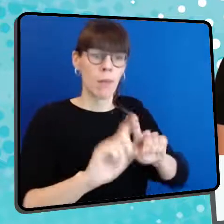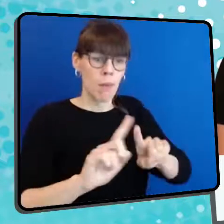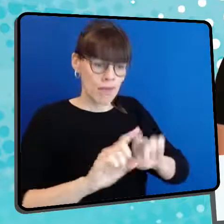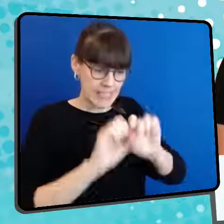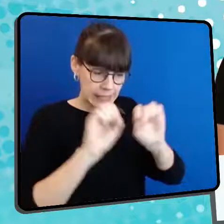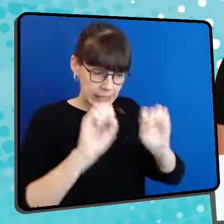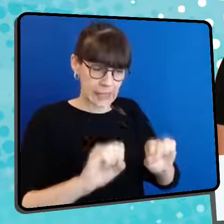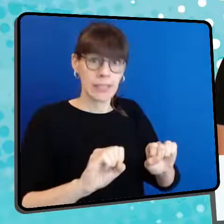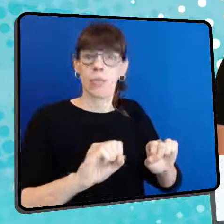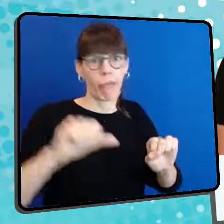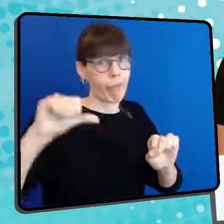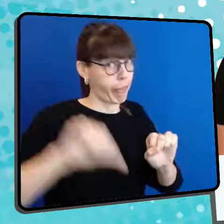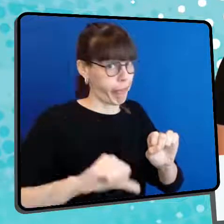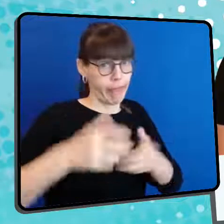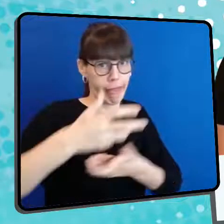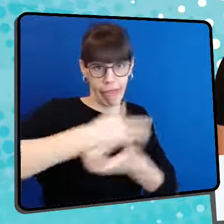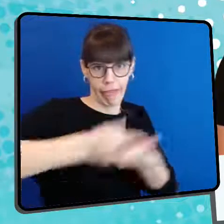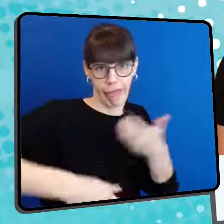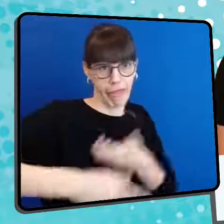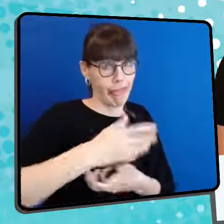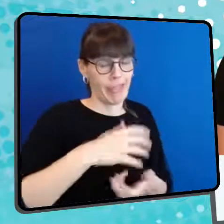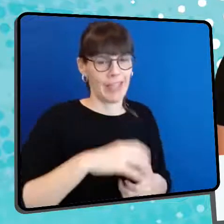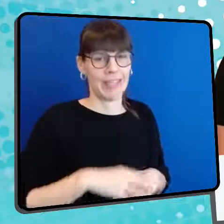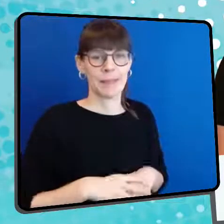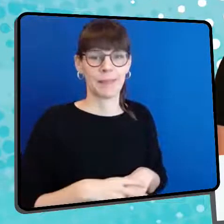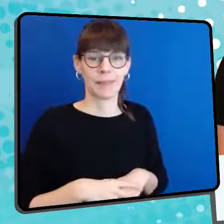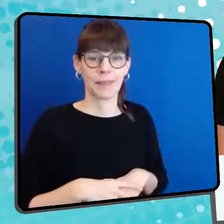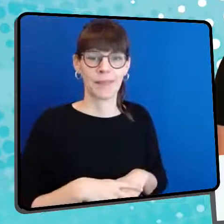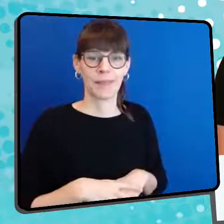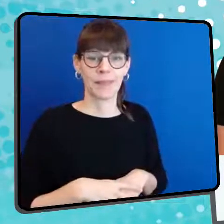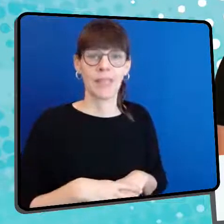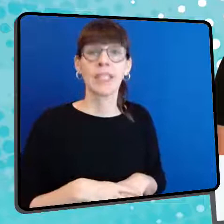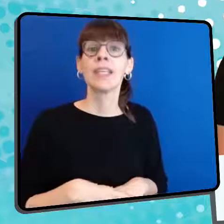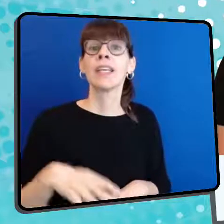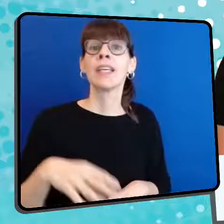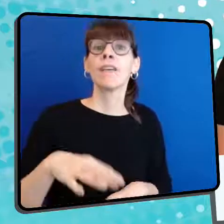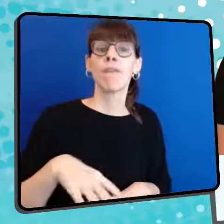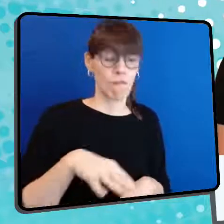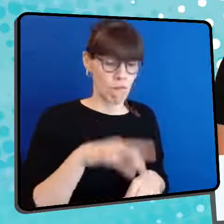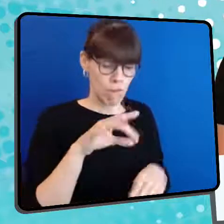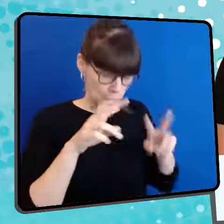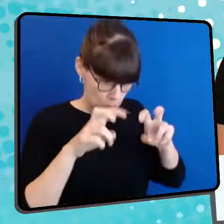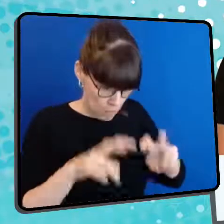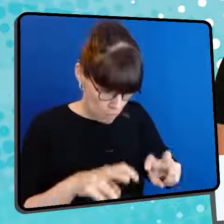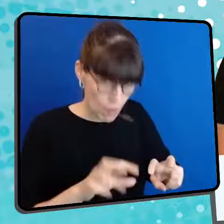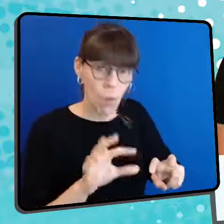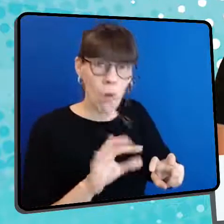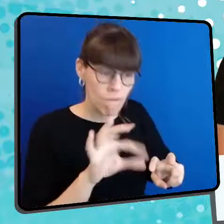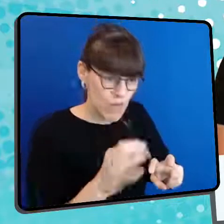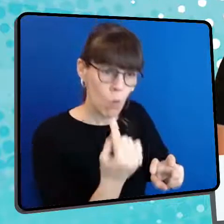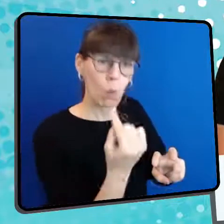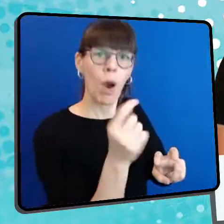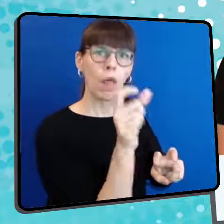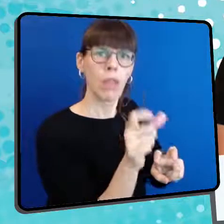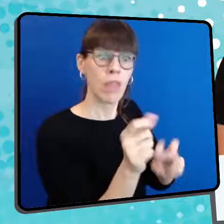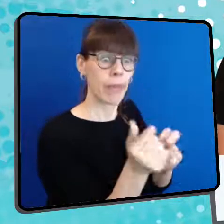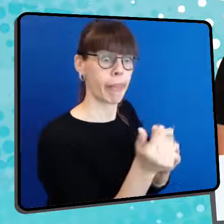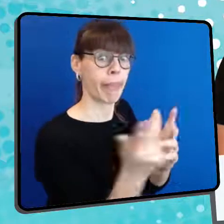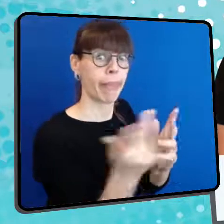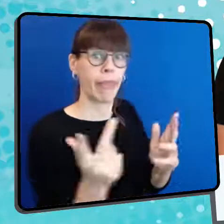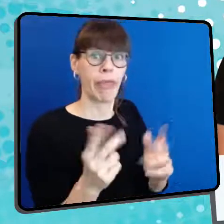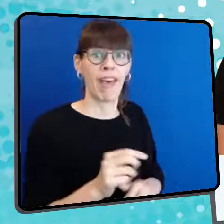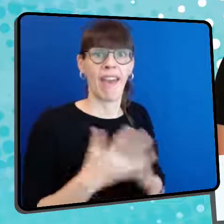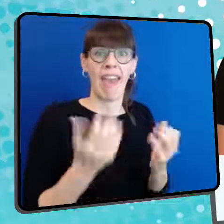try to find one customer and suddenly 17 copies of that customer turn up, and you don't know which one is the right one to get.